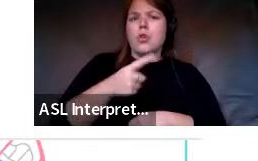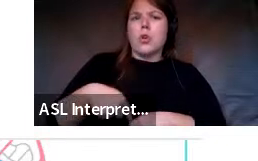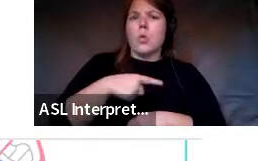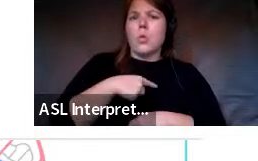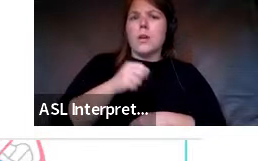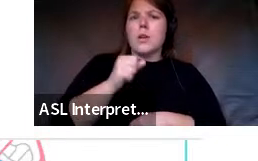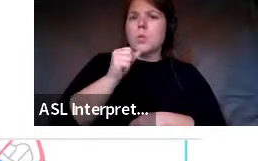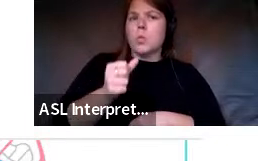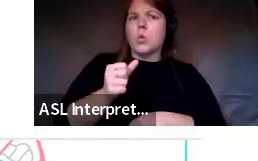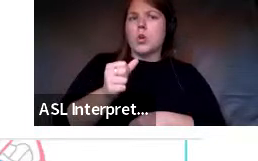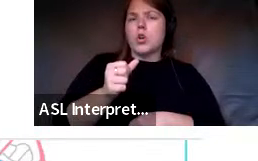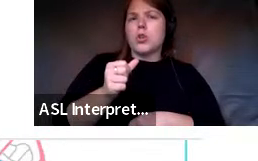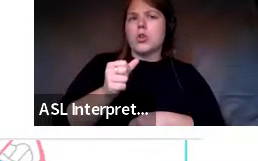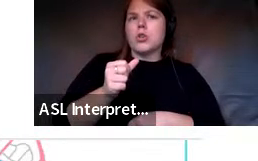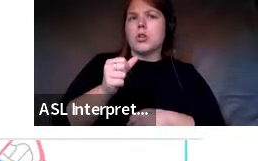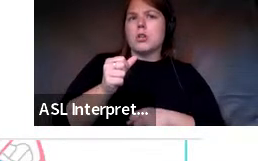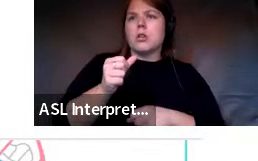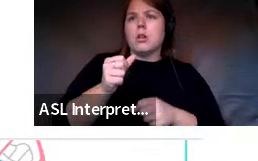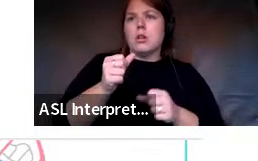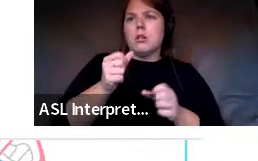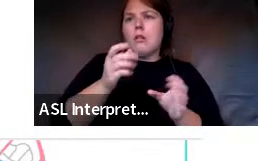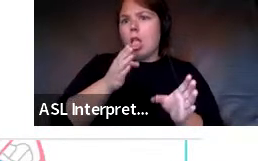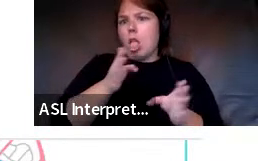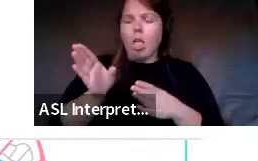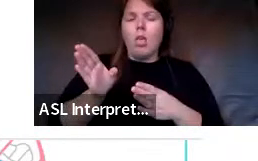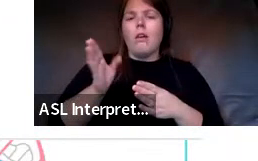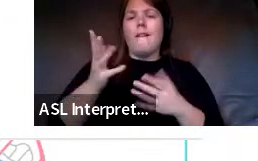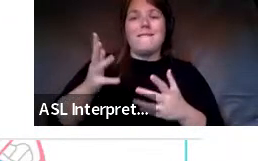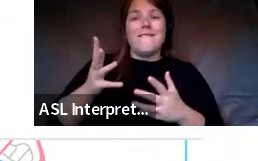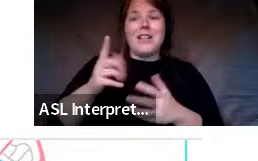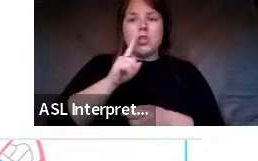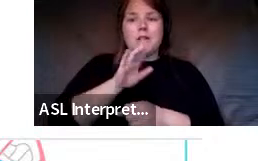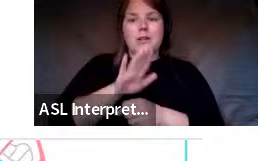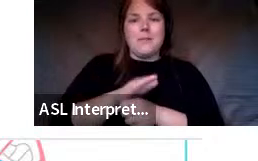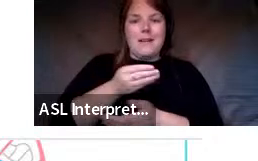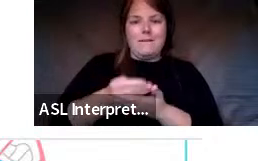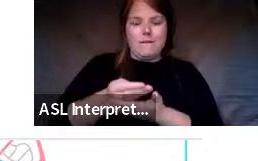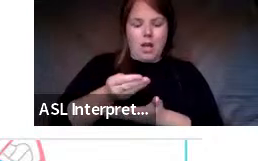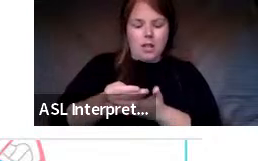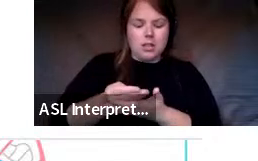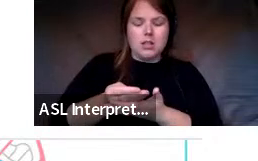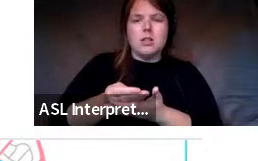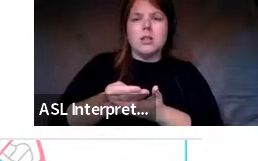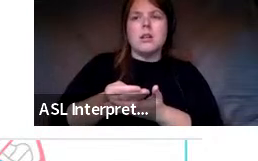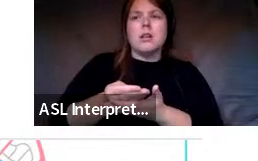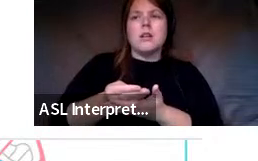weren't displacing already committed funds. And